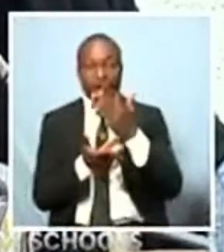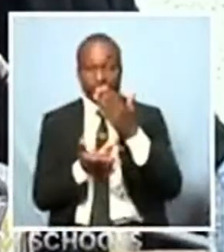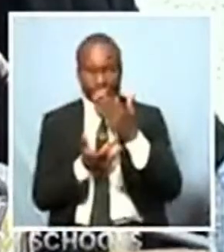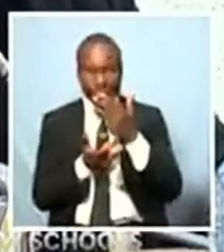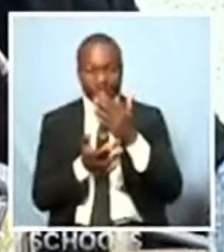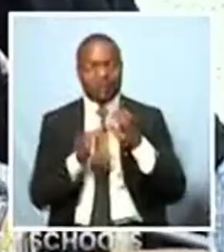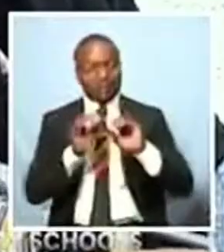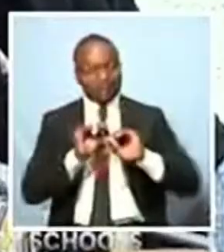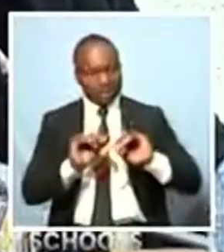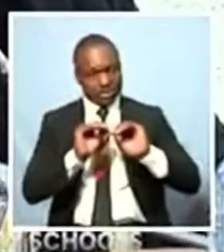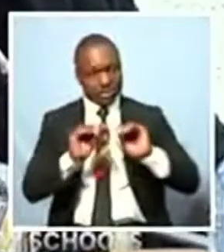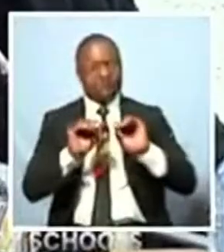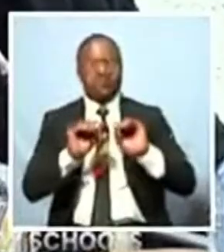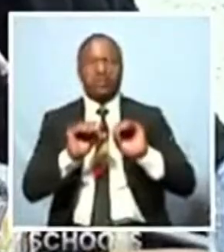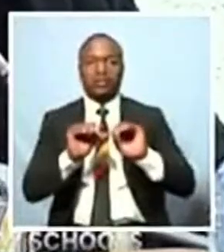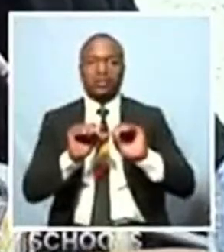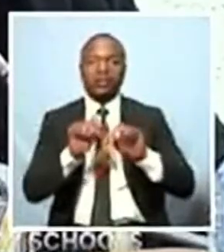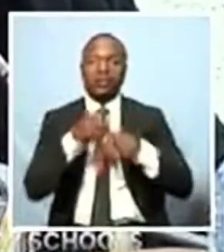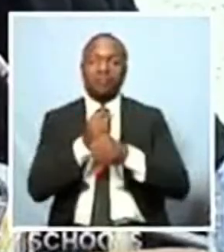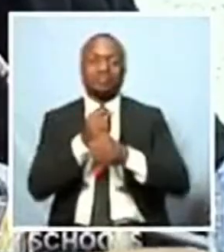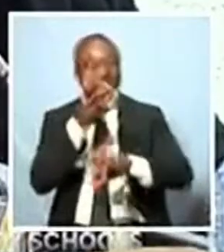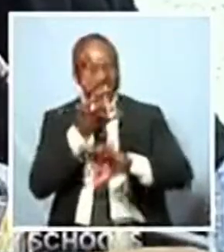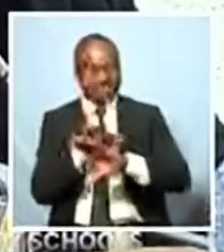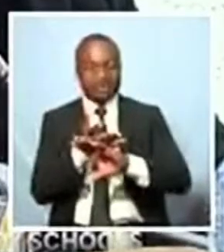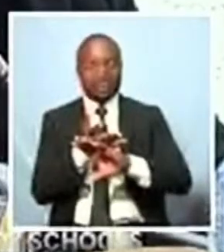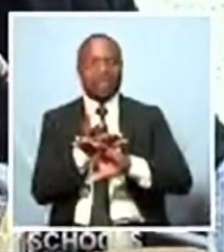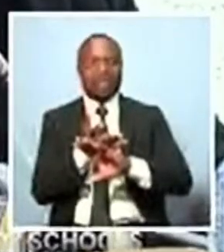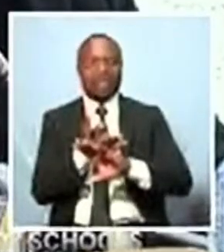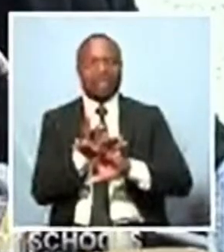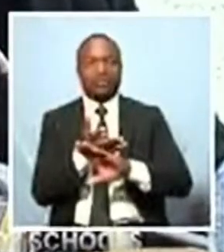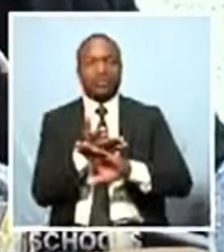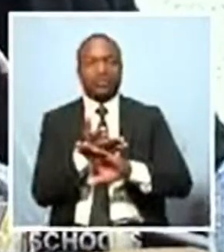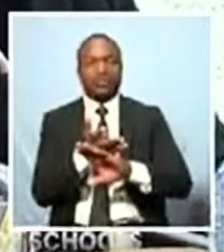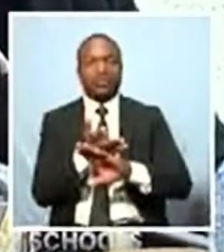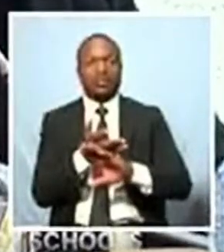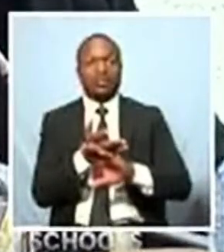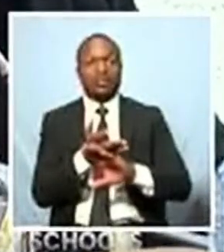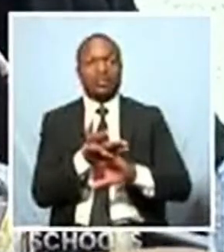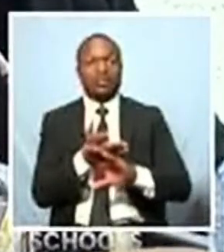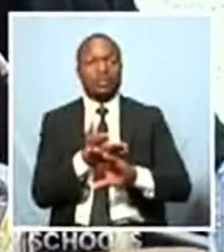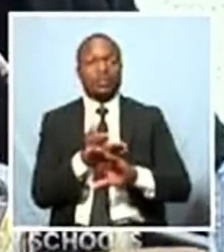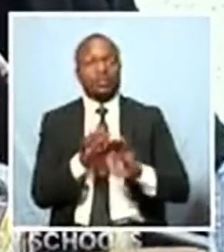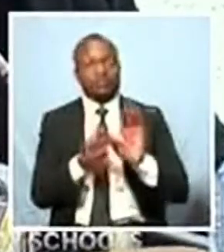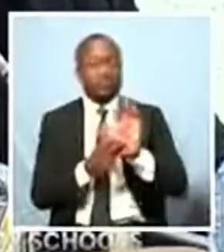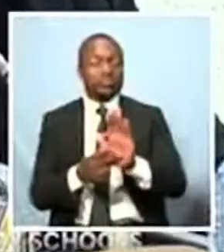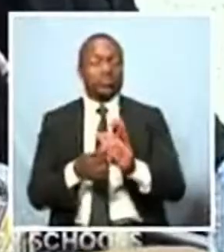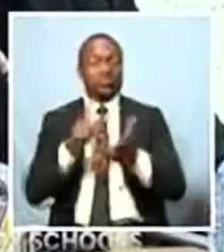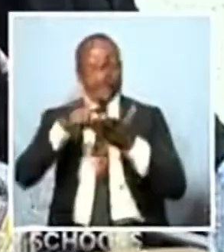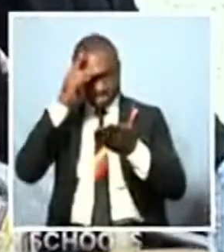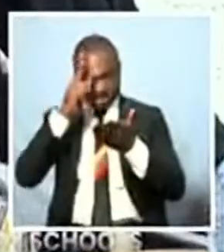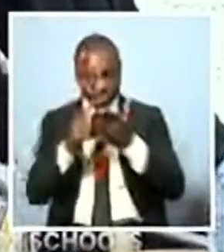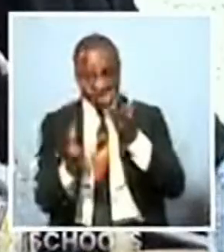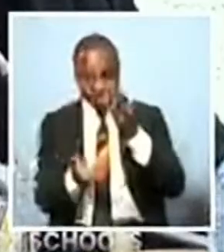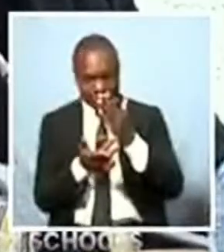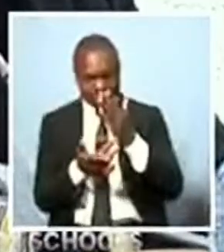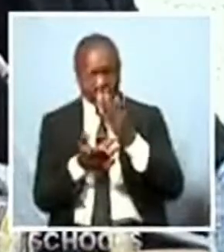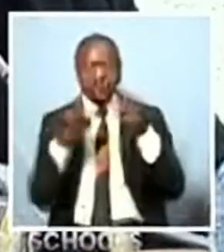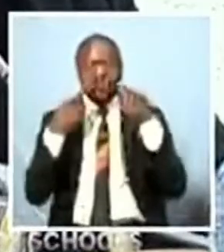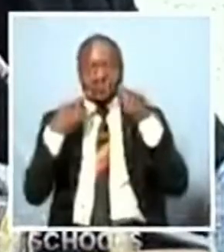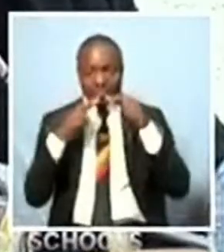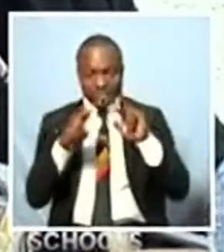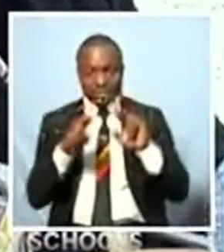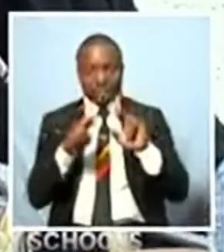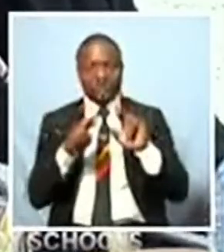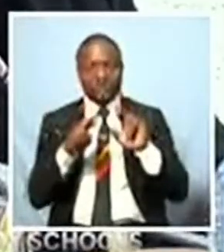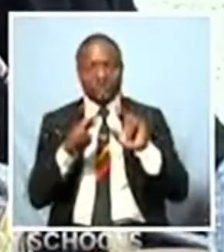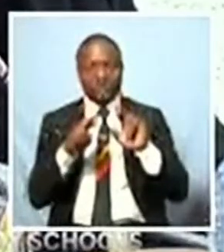technology-related teaching and learning materials, making it difficult to expose their learners to technology. Results from our survey indicated